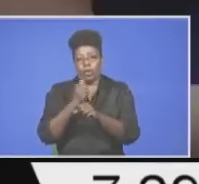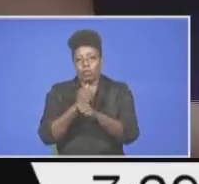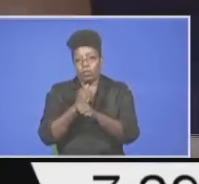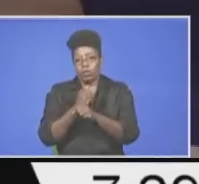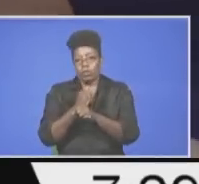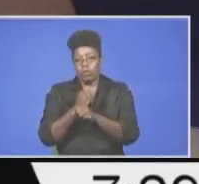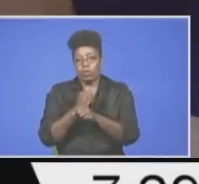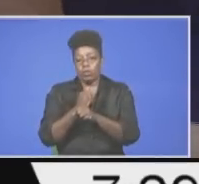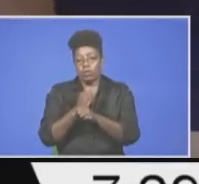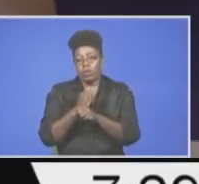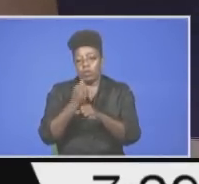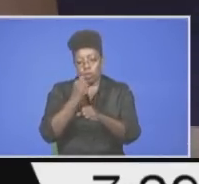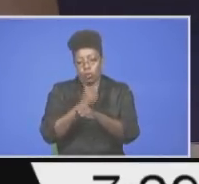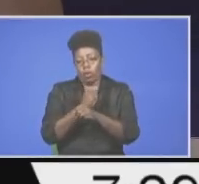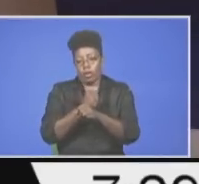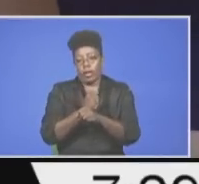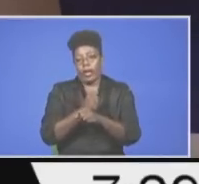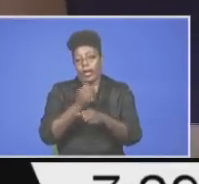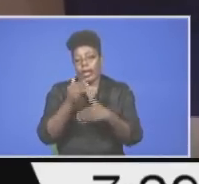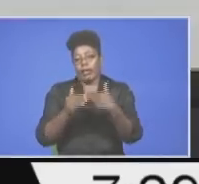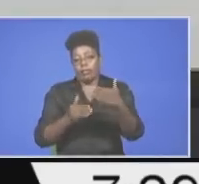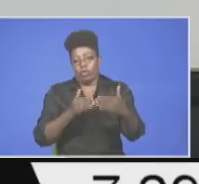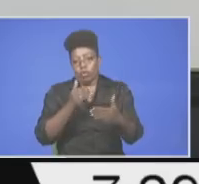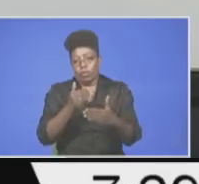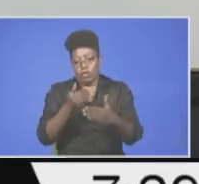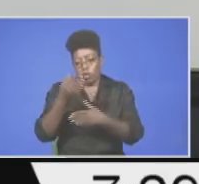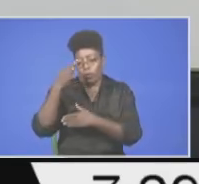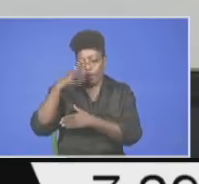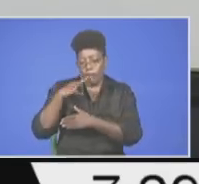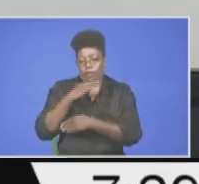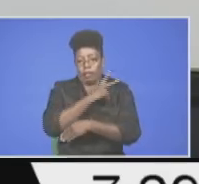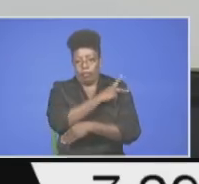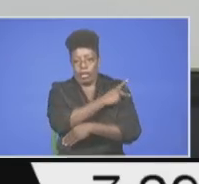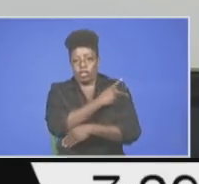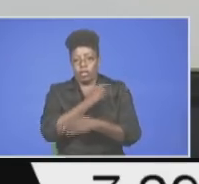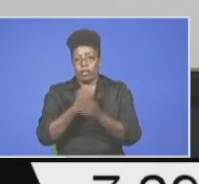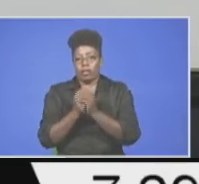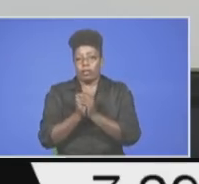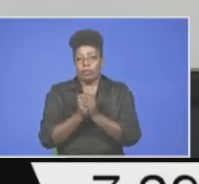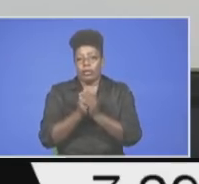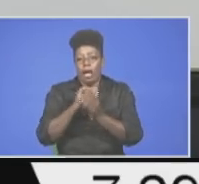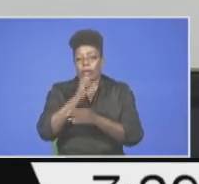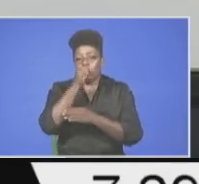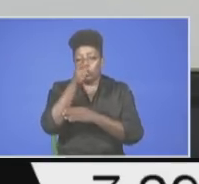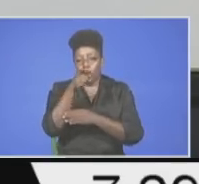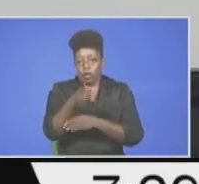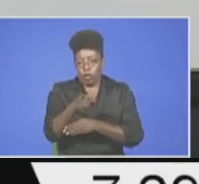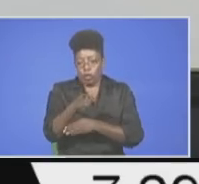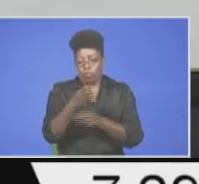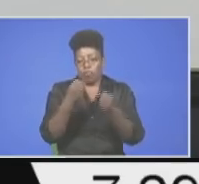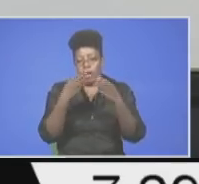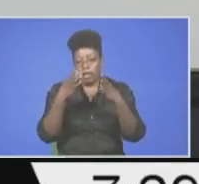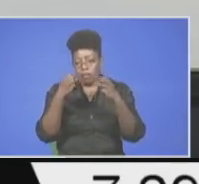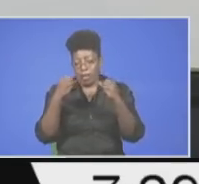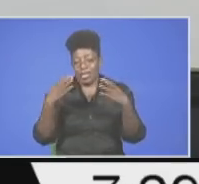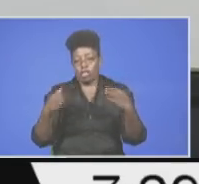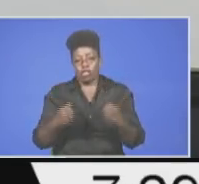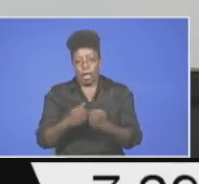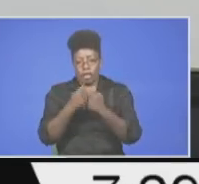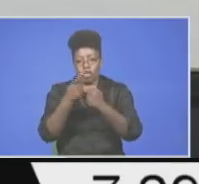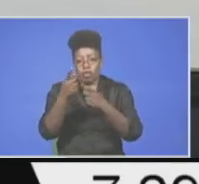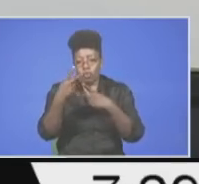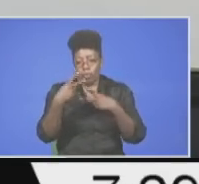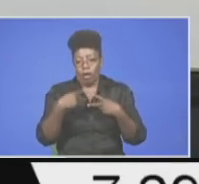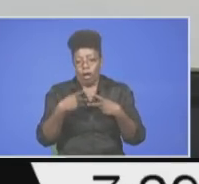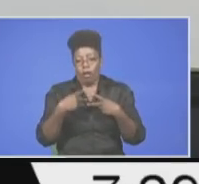implement improvements to benefit patients. I assure you, the many challenges you face,